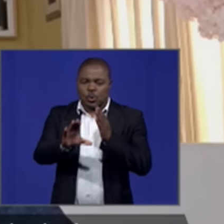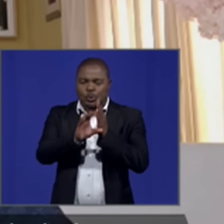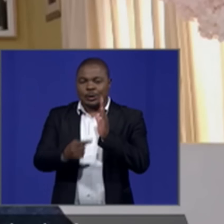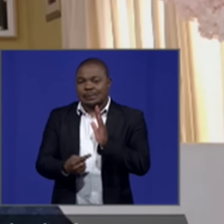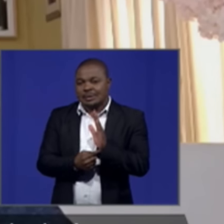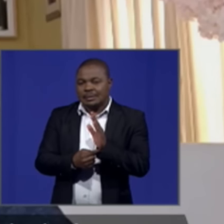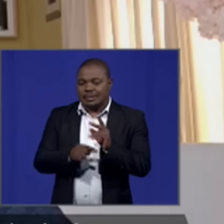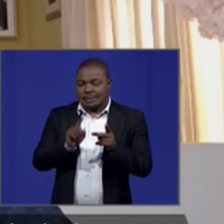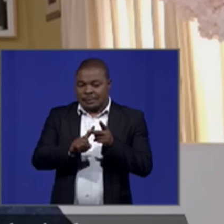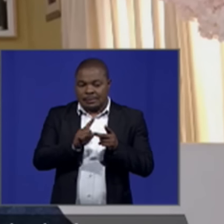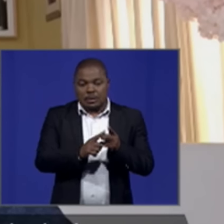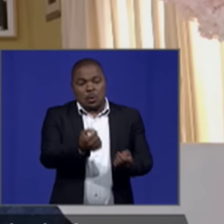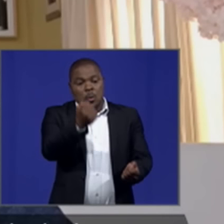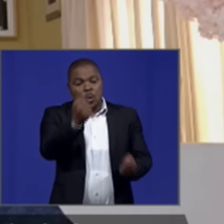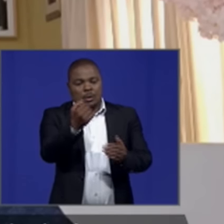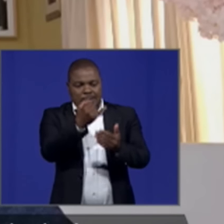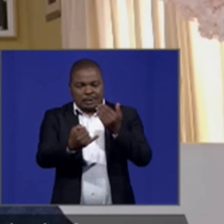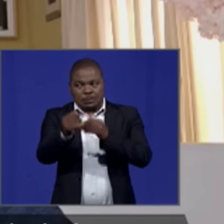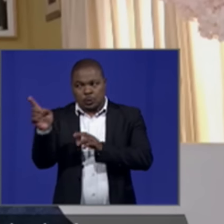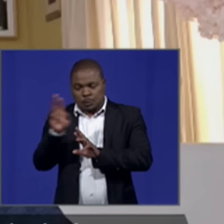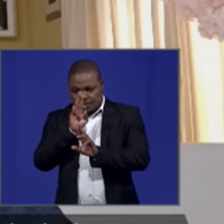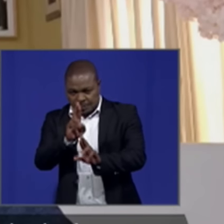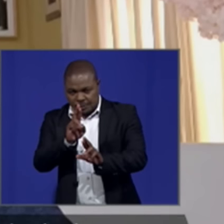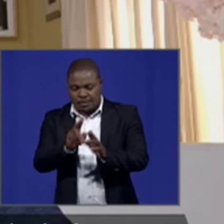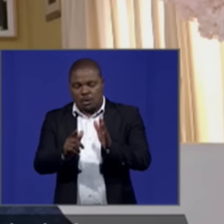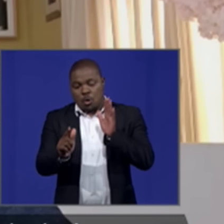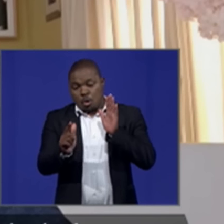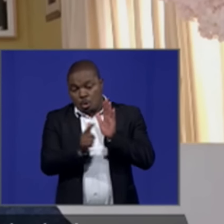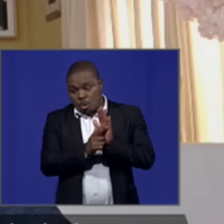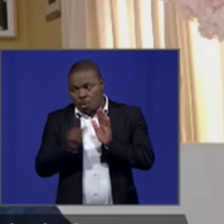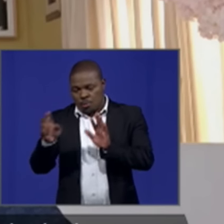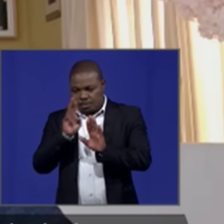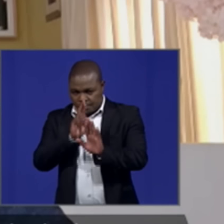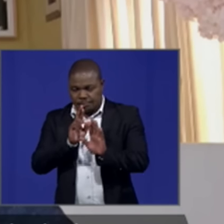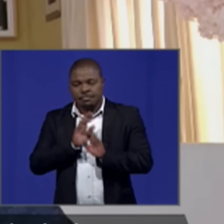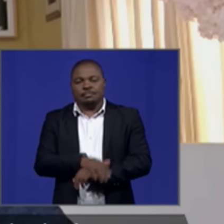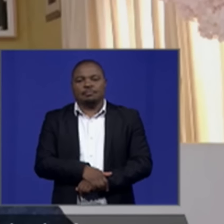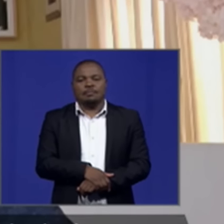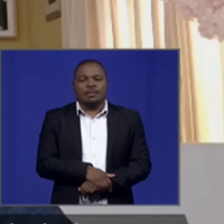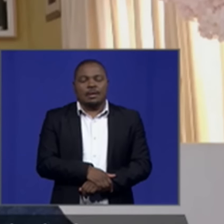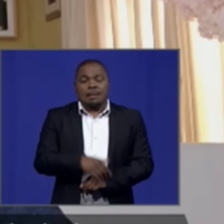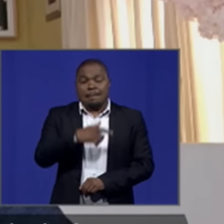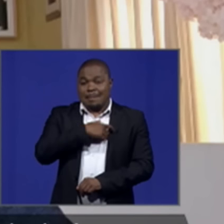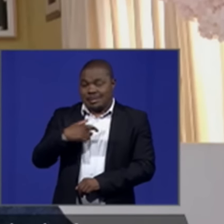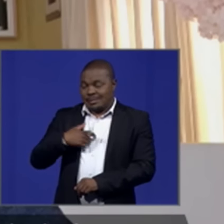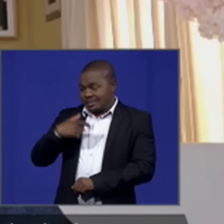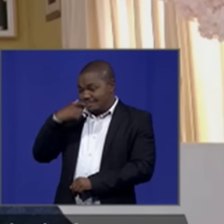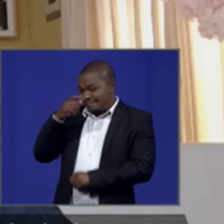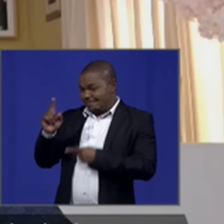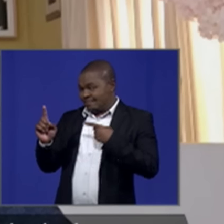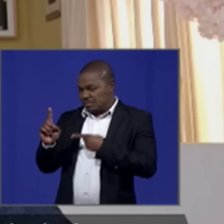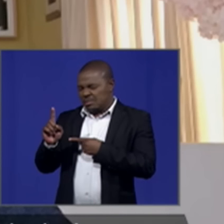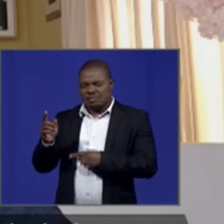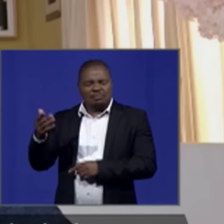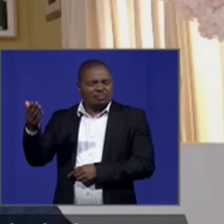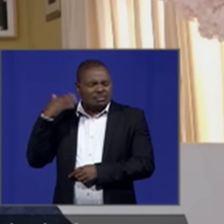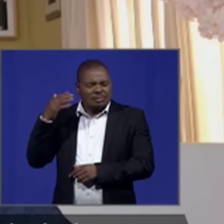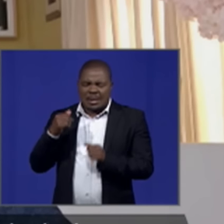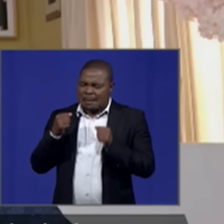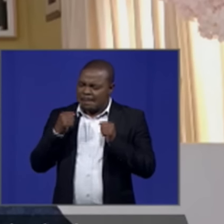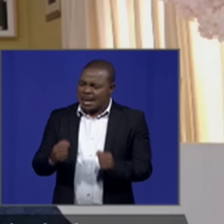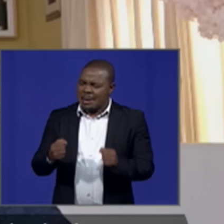the independence of the judiciary, and the rule of law. President Ramaphosa has been consistent in providing